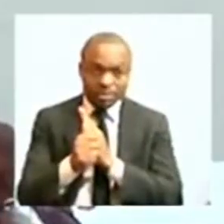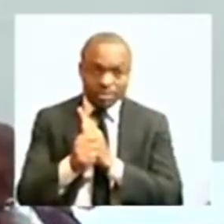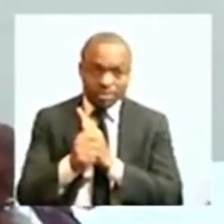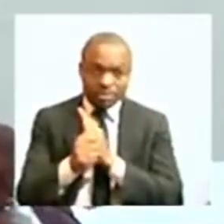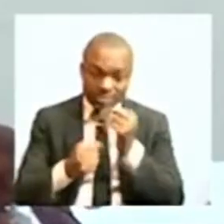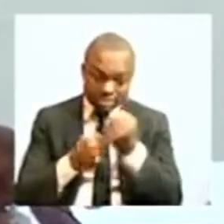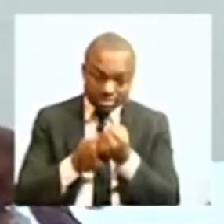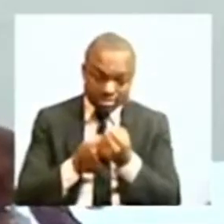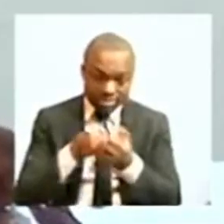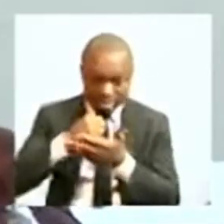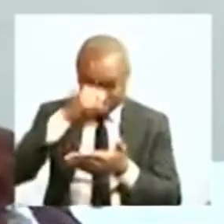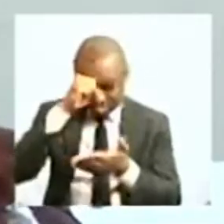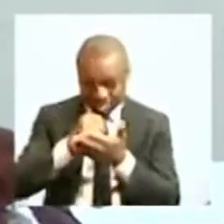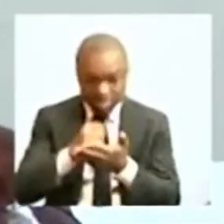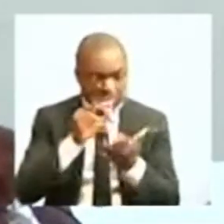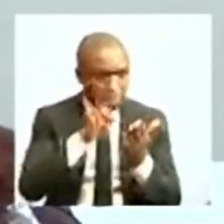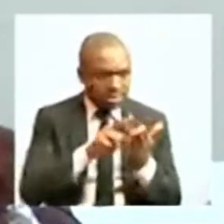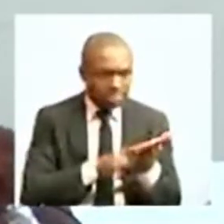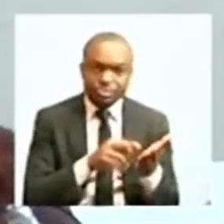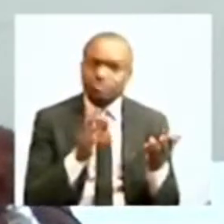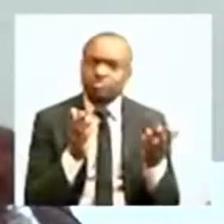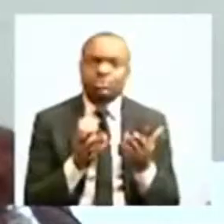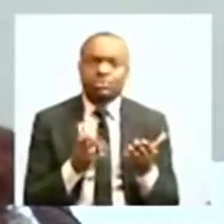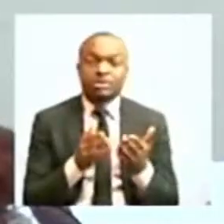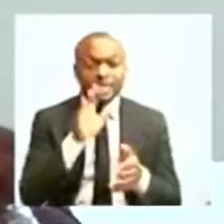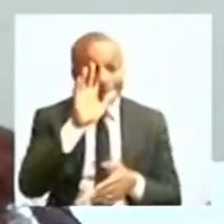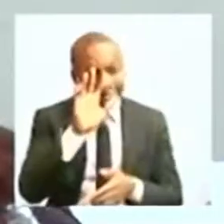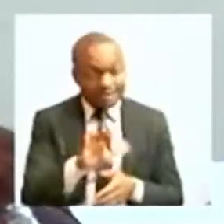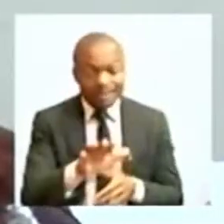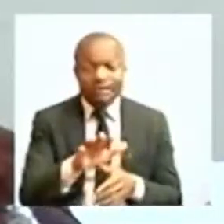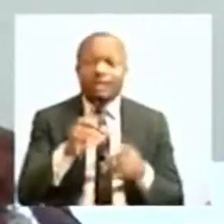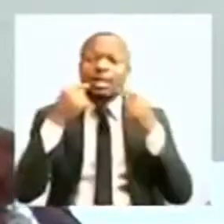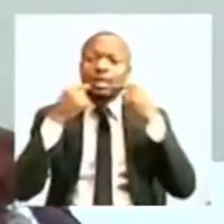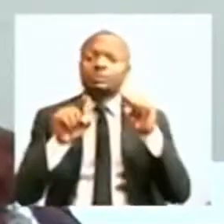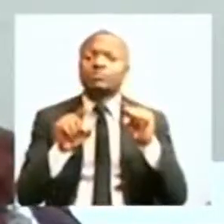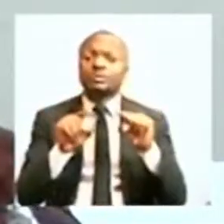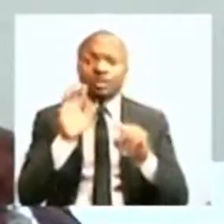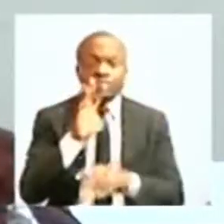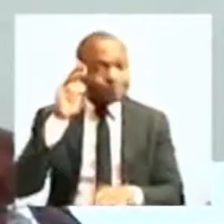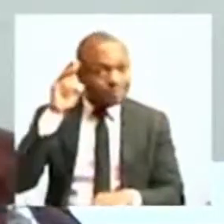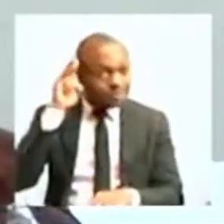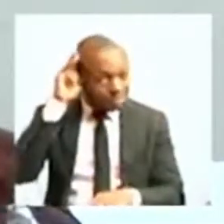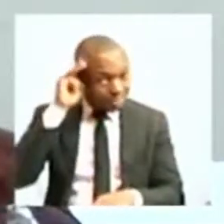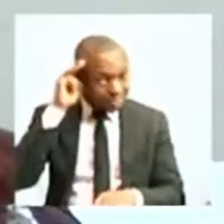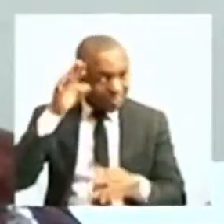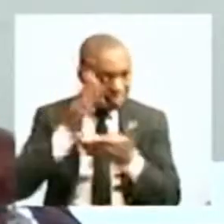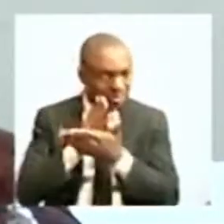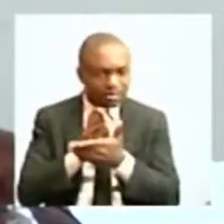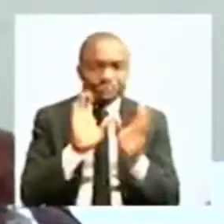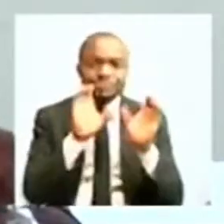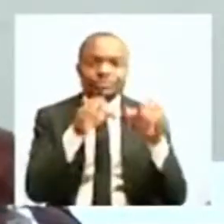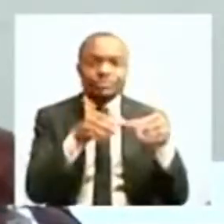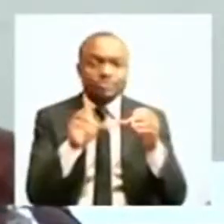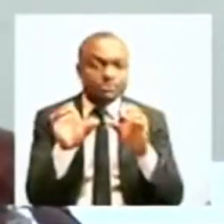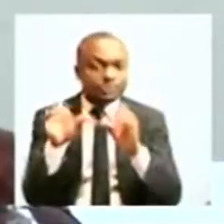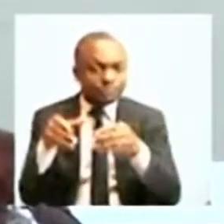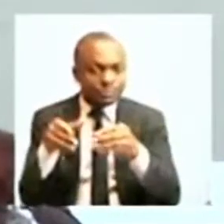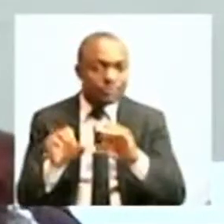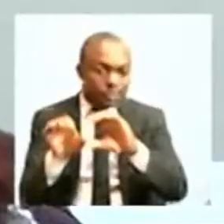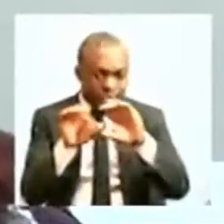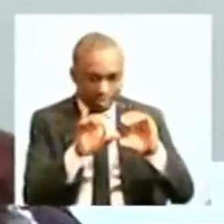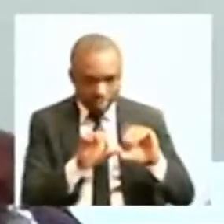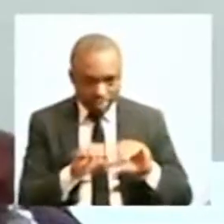Students, some of them not reporting. There was a circular from your ministry that stopped councils from